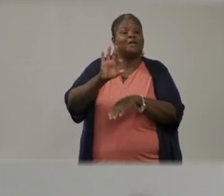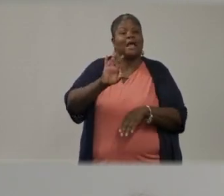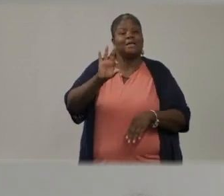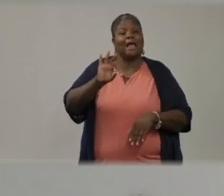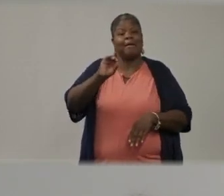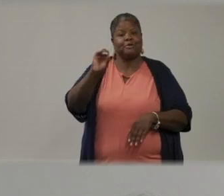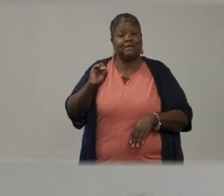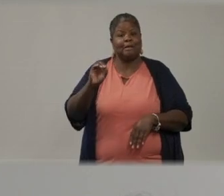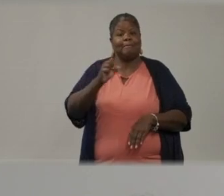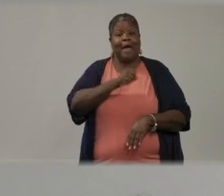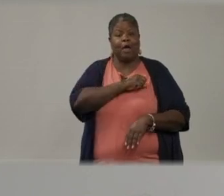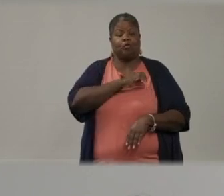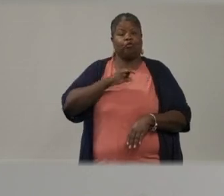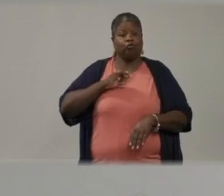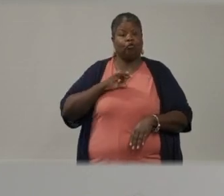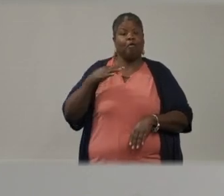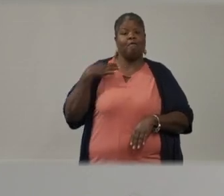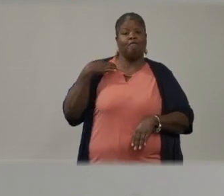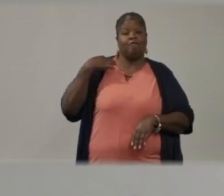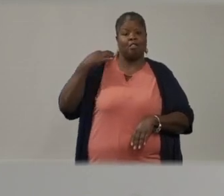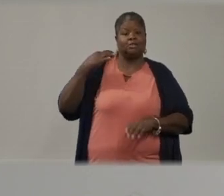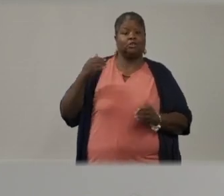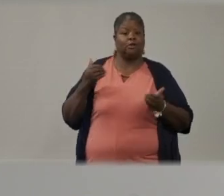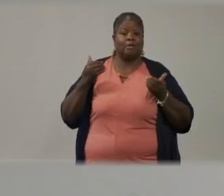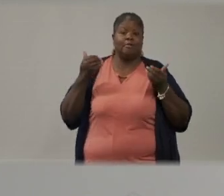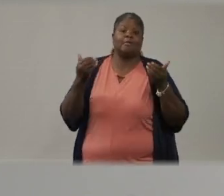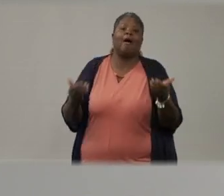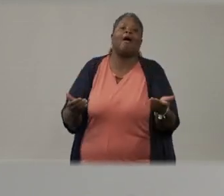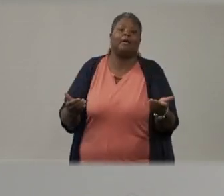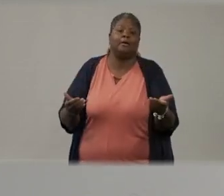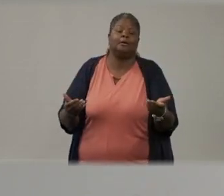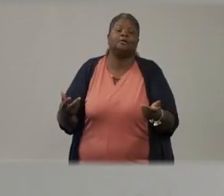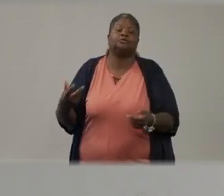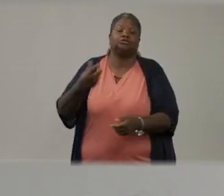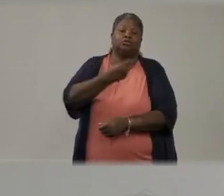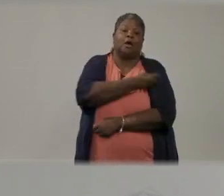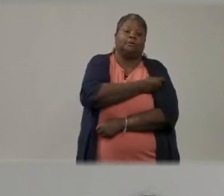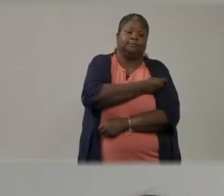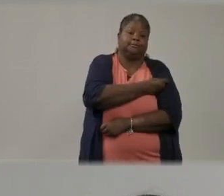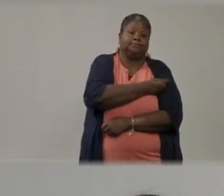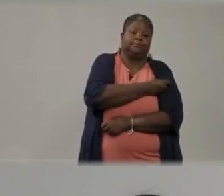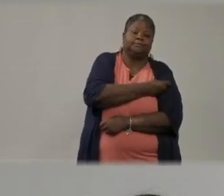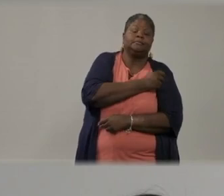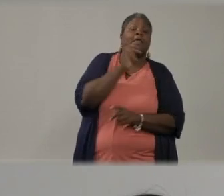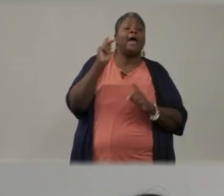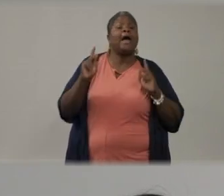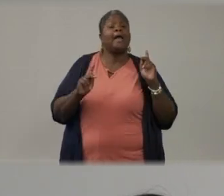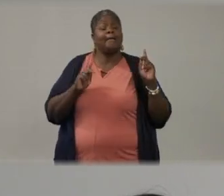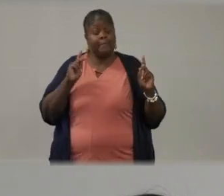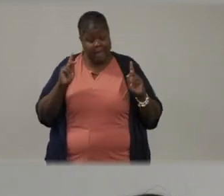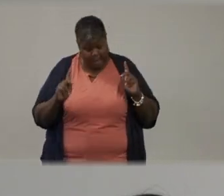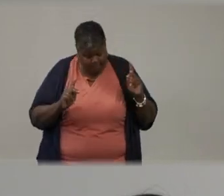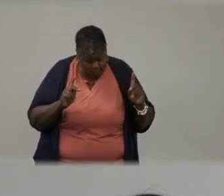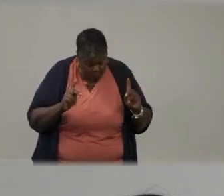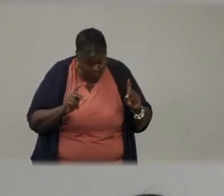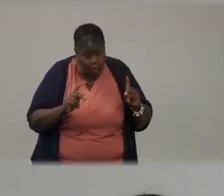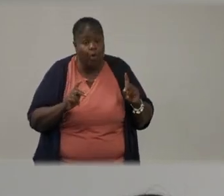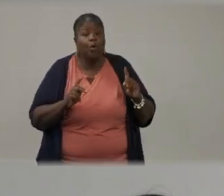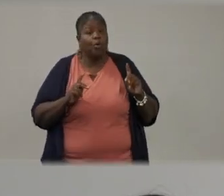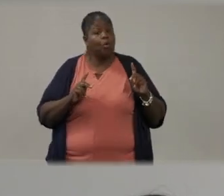of our crew voluntarily got the shot. I had people who were